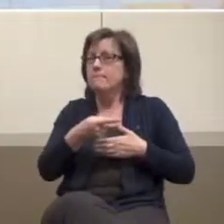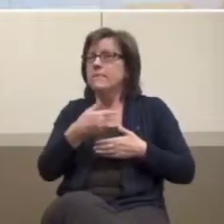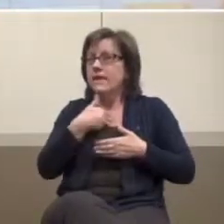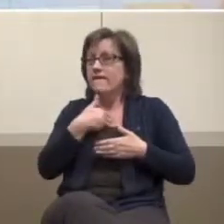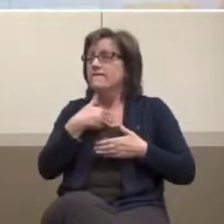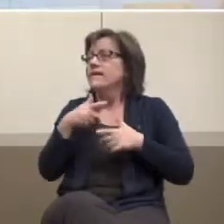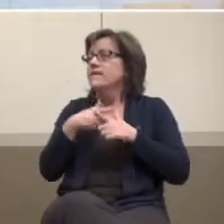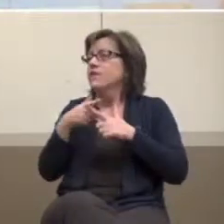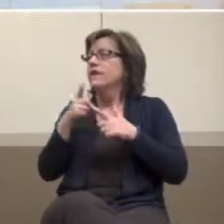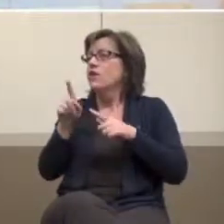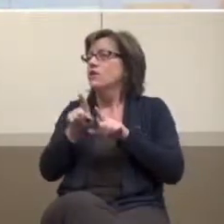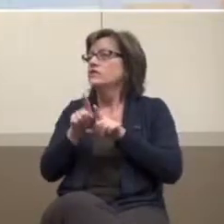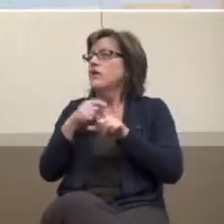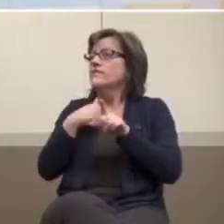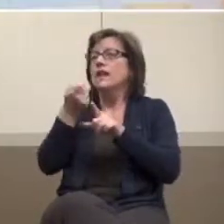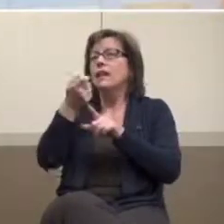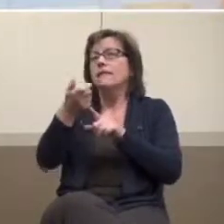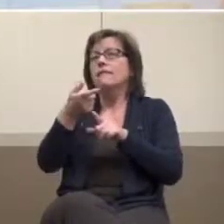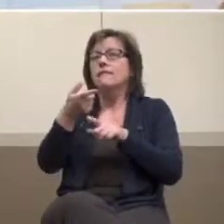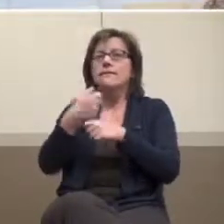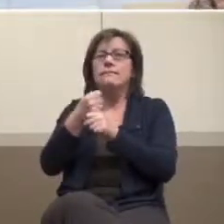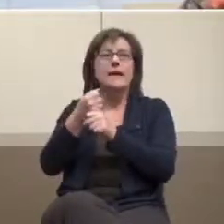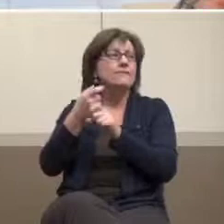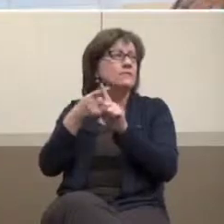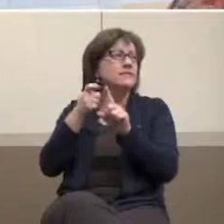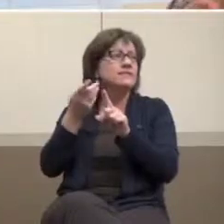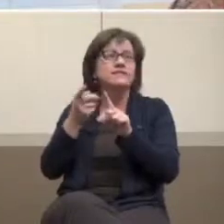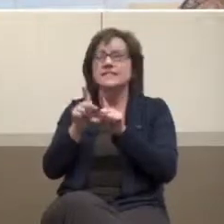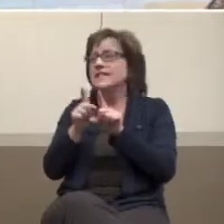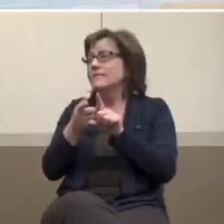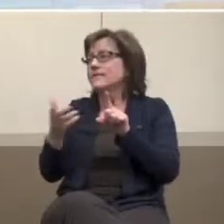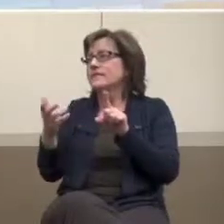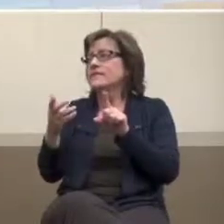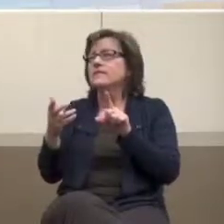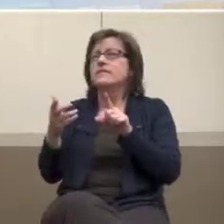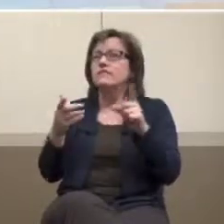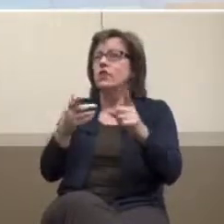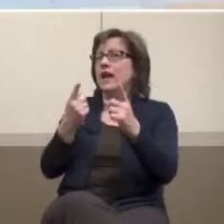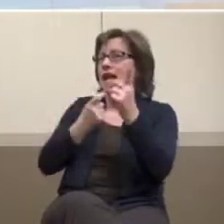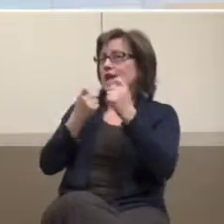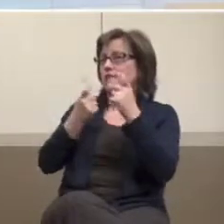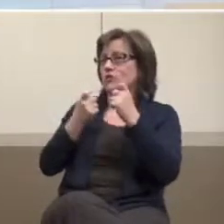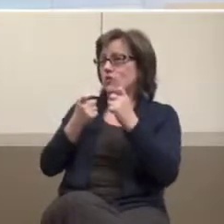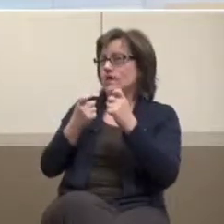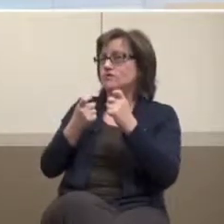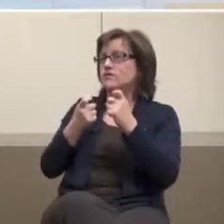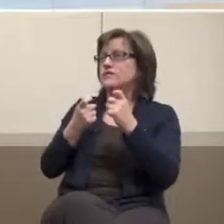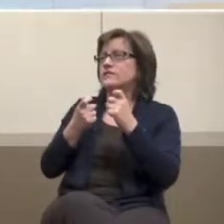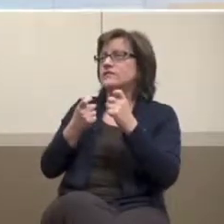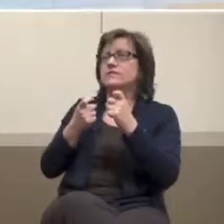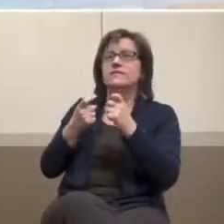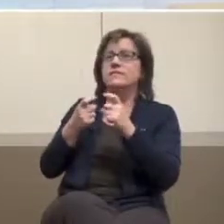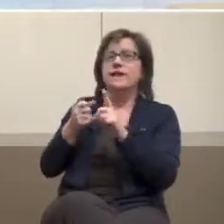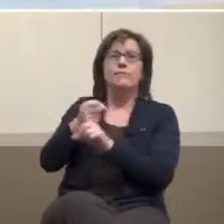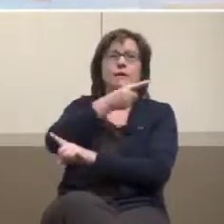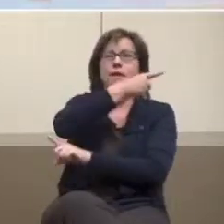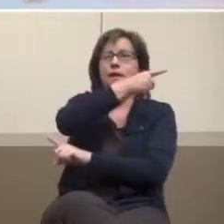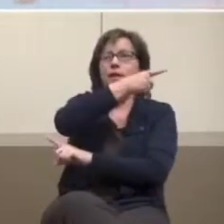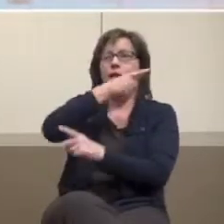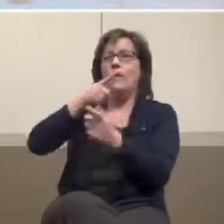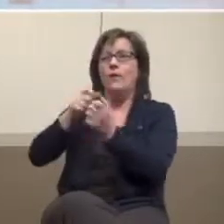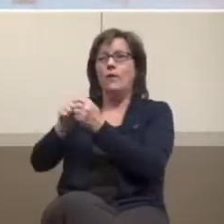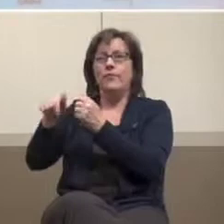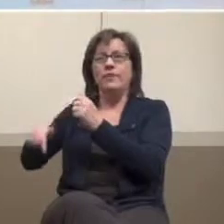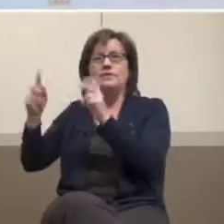little thing made out of the same material for asking questions that don't relate to what we're doing. And so we